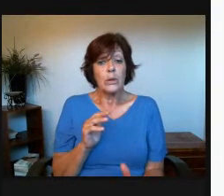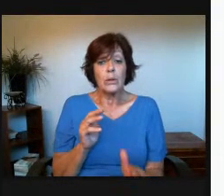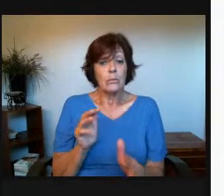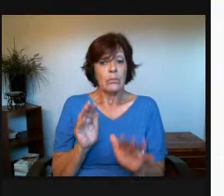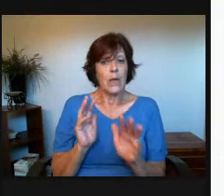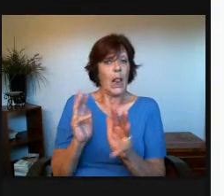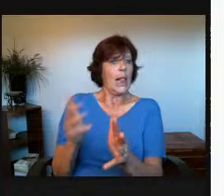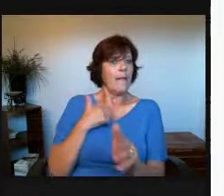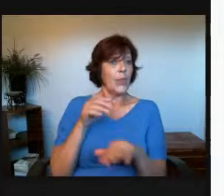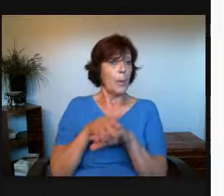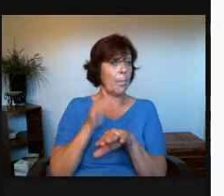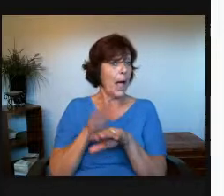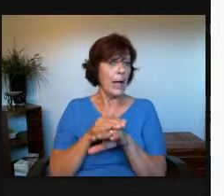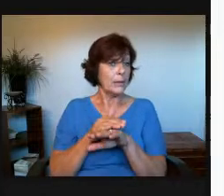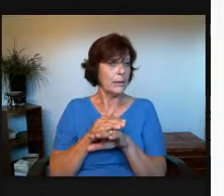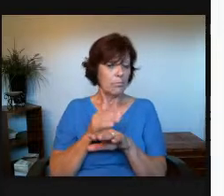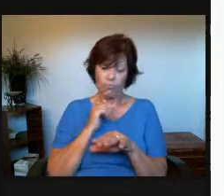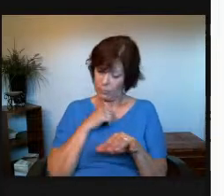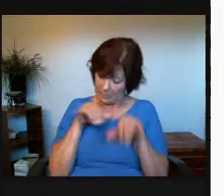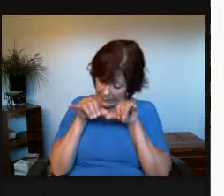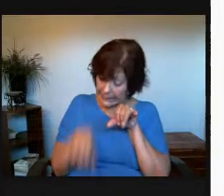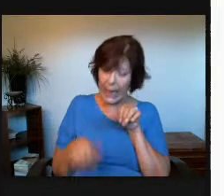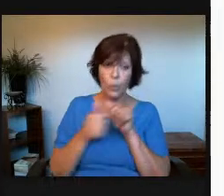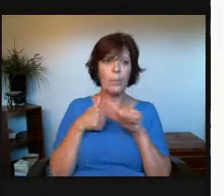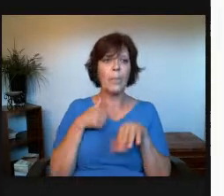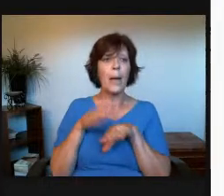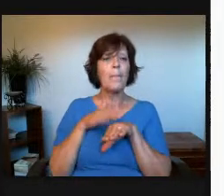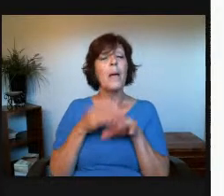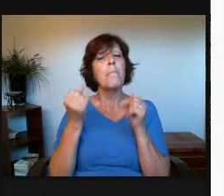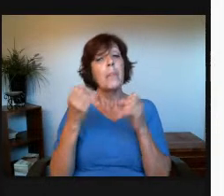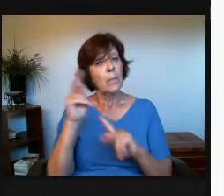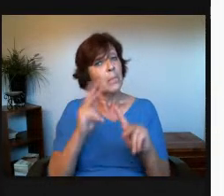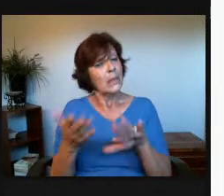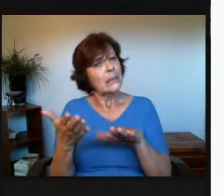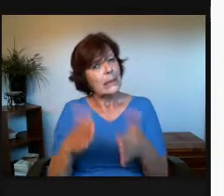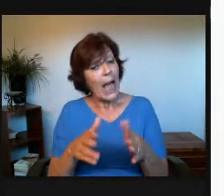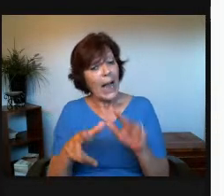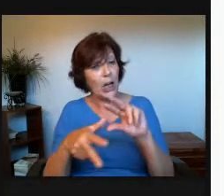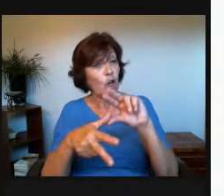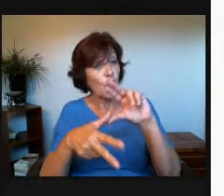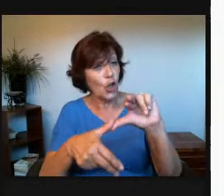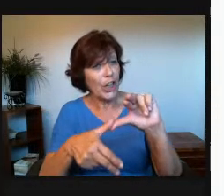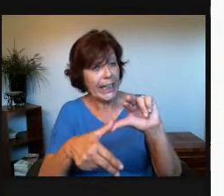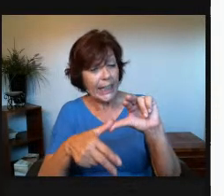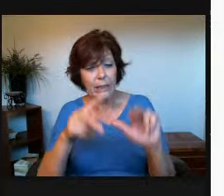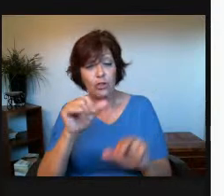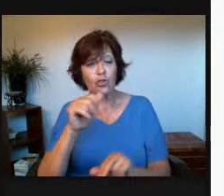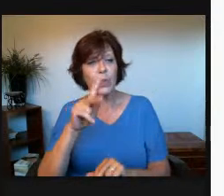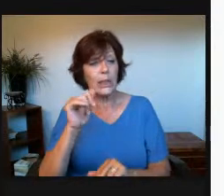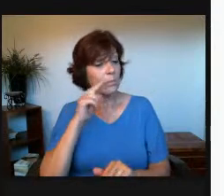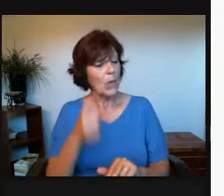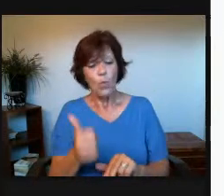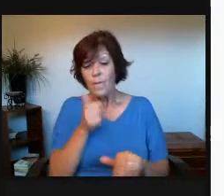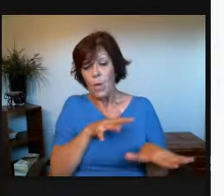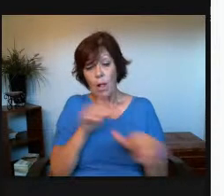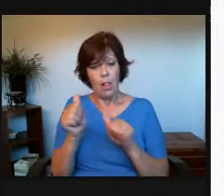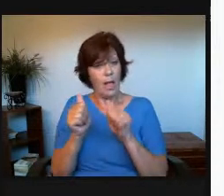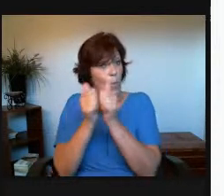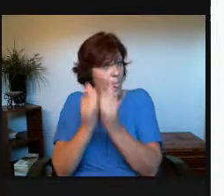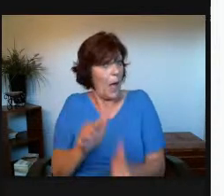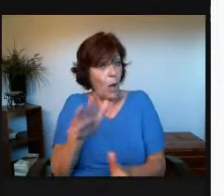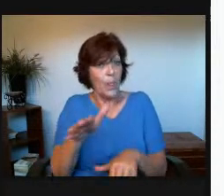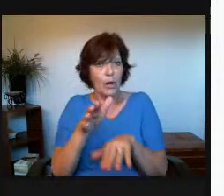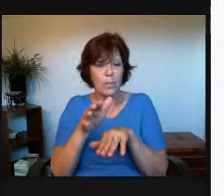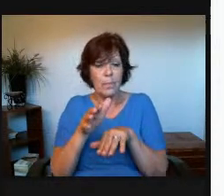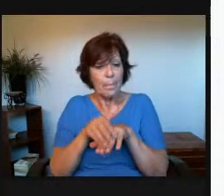was the cause of many deaths during Hurricane Katrina, and that was why FEMA had directed emergency